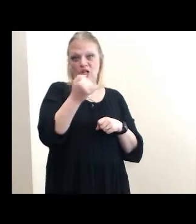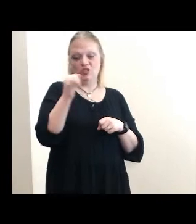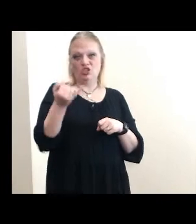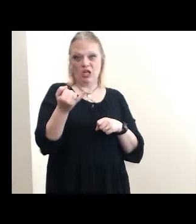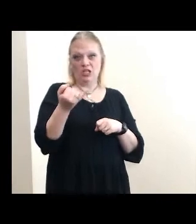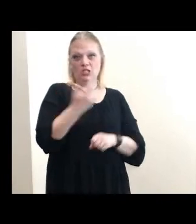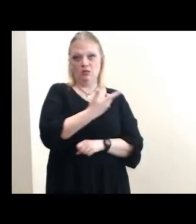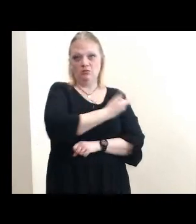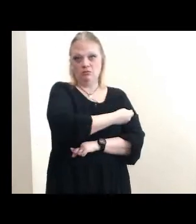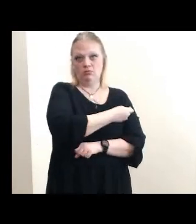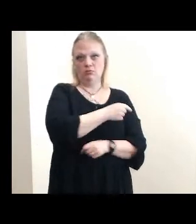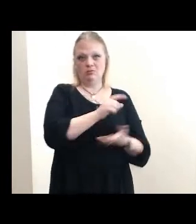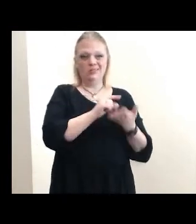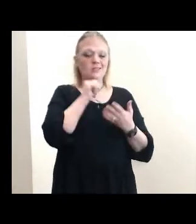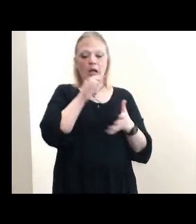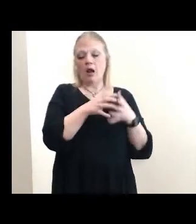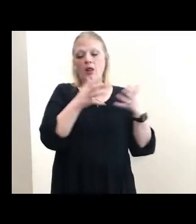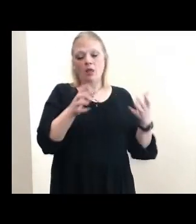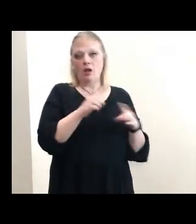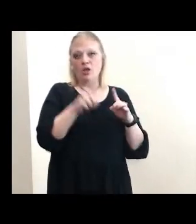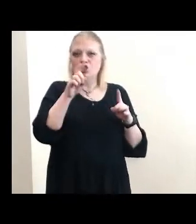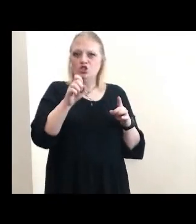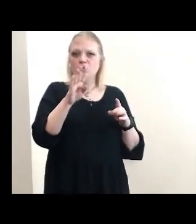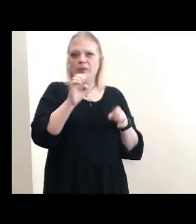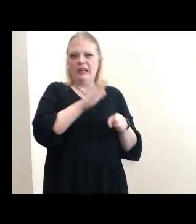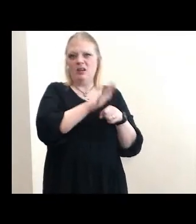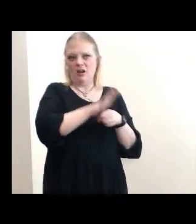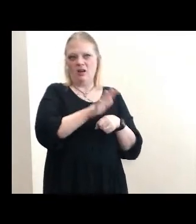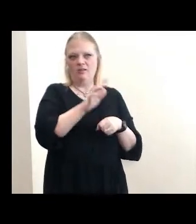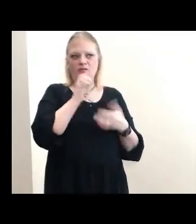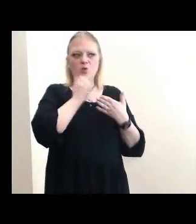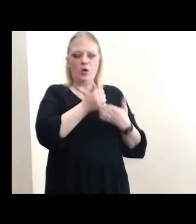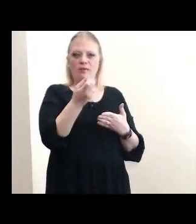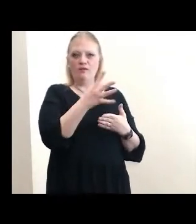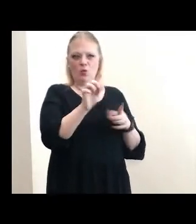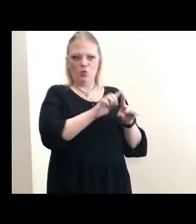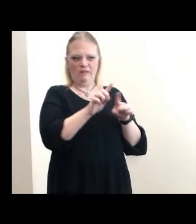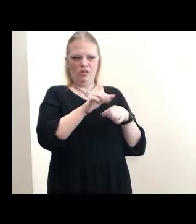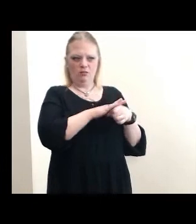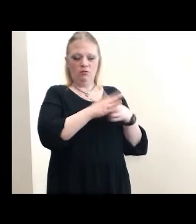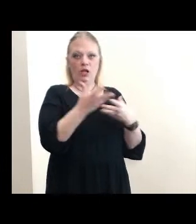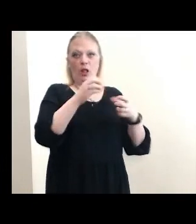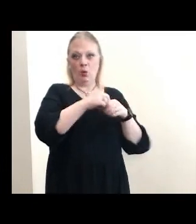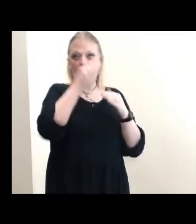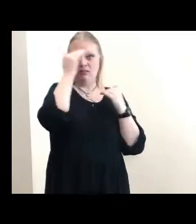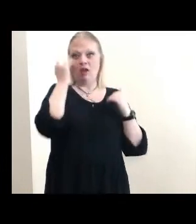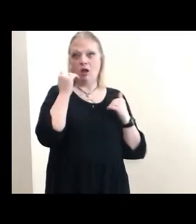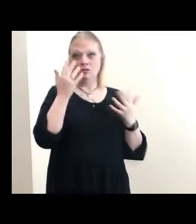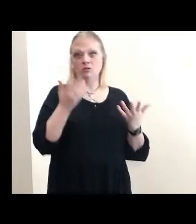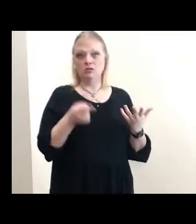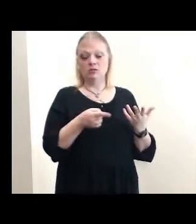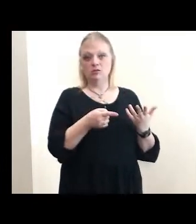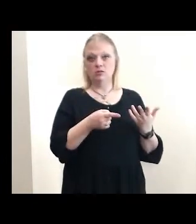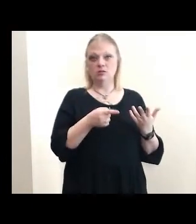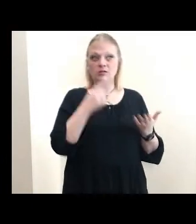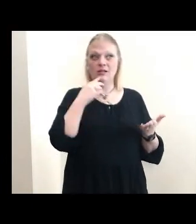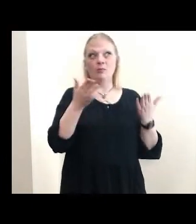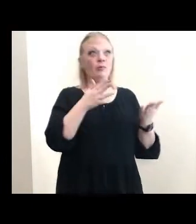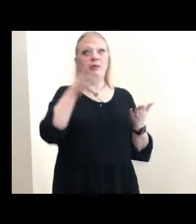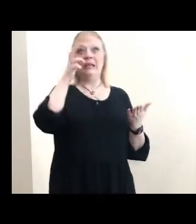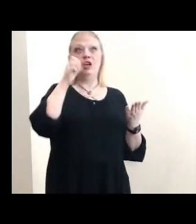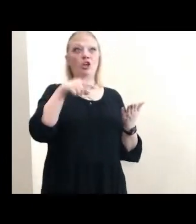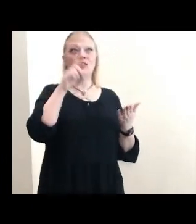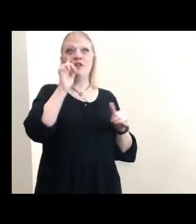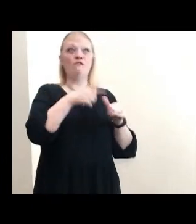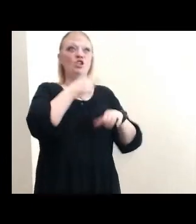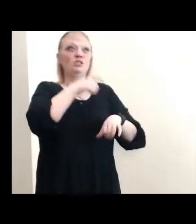Johnson doses. It's not a lot, but it should be enough to get a couple of these locations, including the nuns, who are probably hearing this for the first